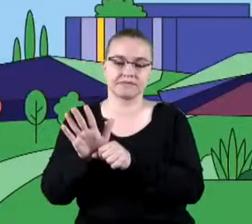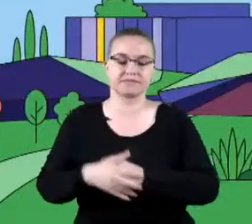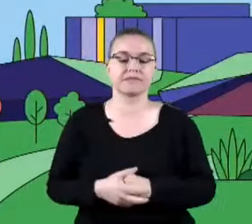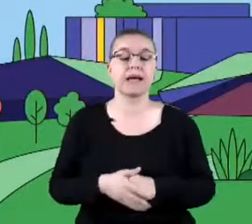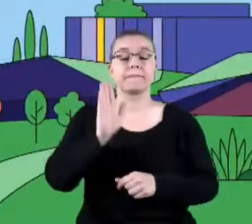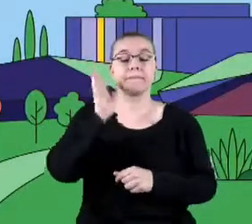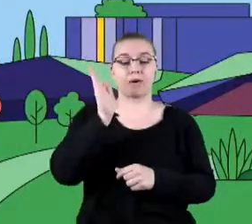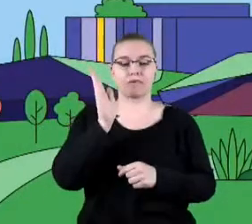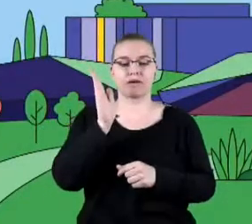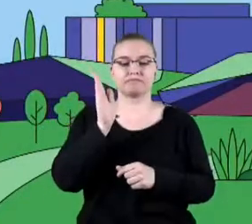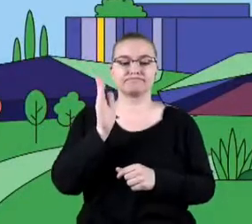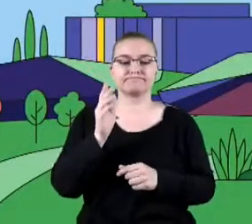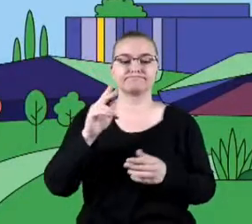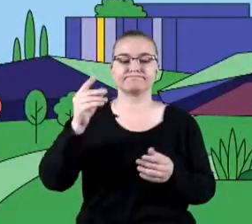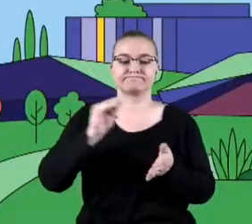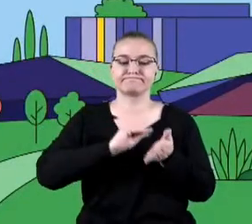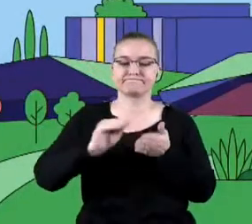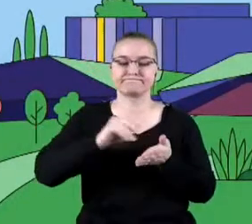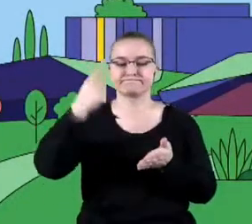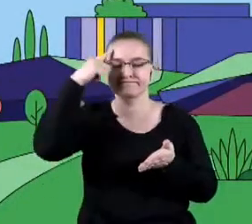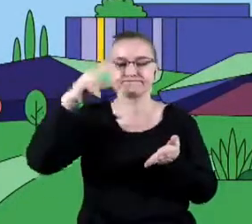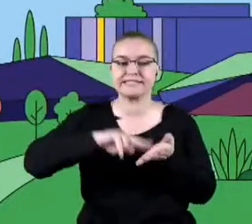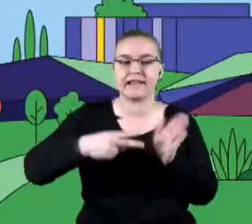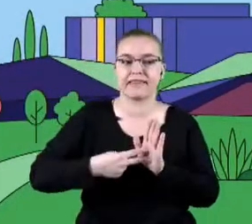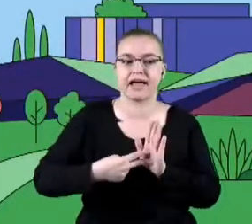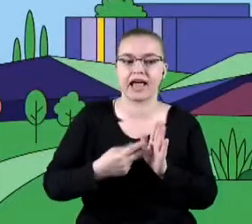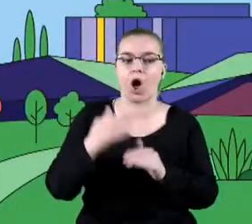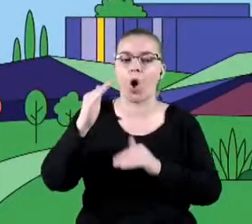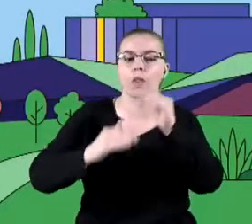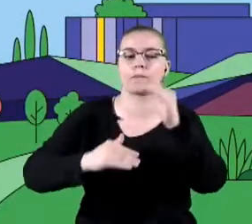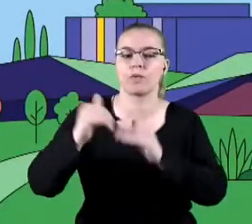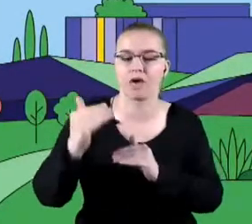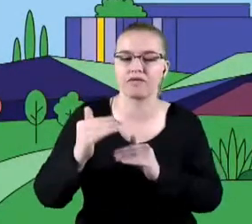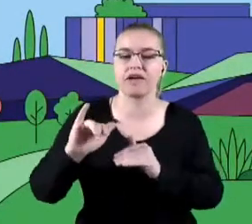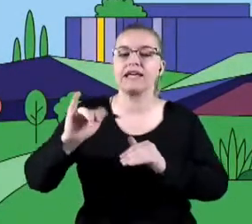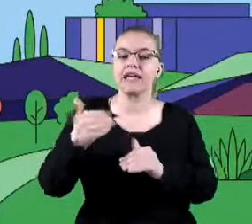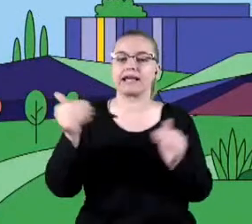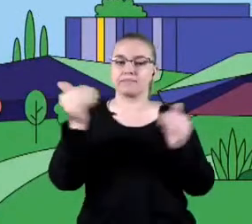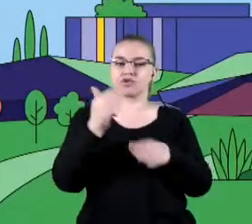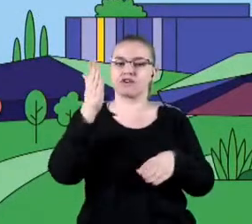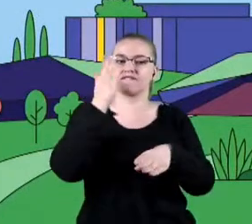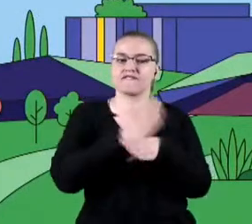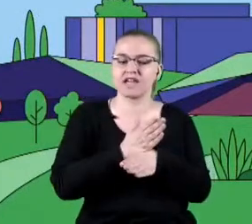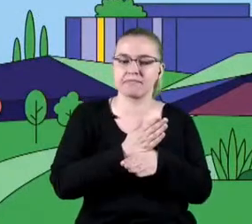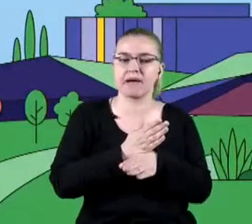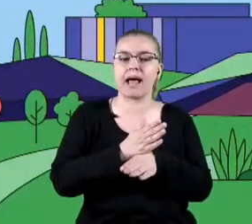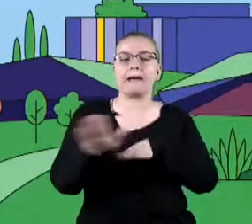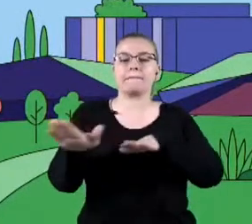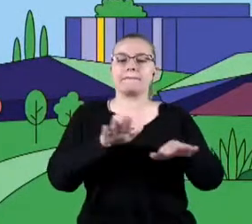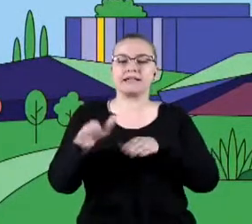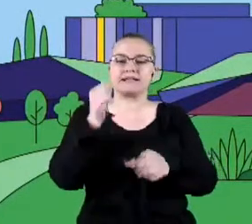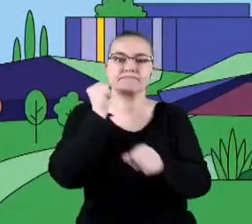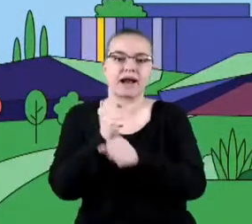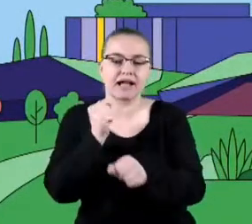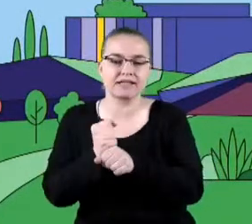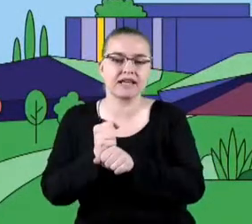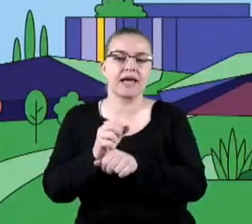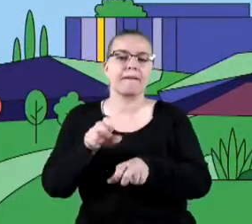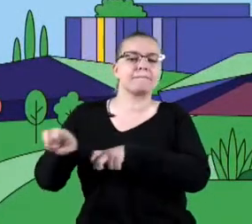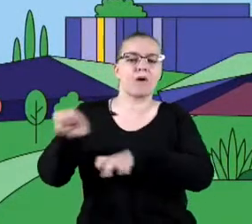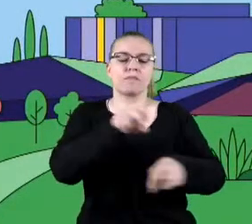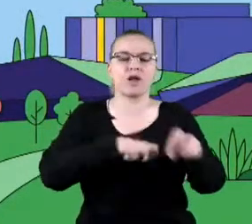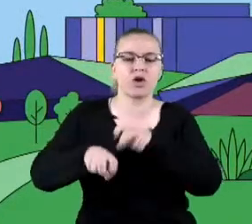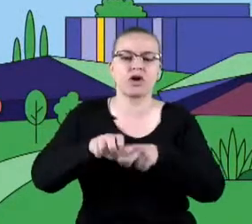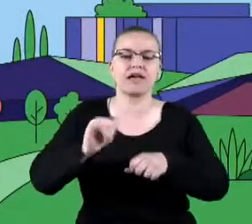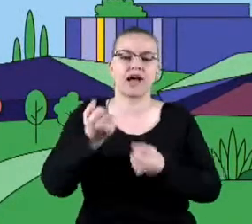which focuses on business and job opportunities, mobility, resilience and climate change, and governance.